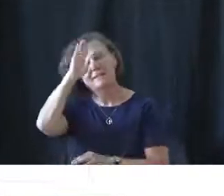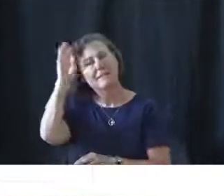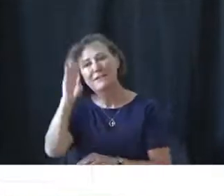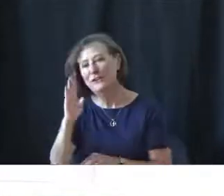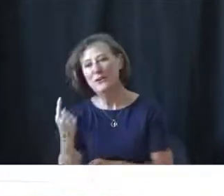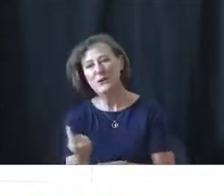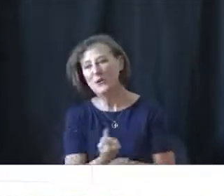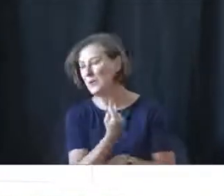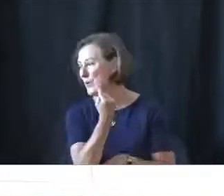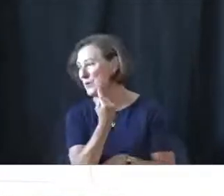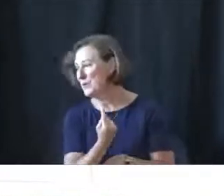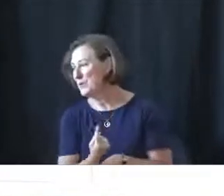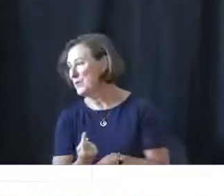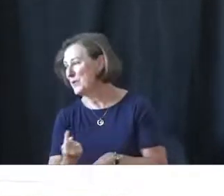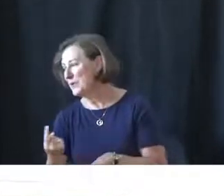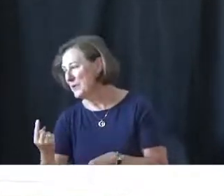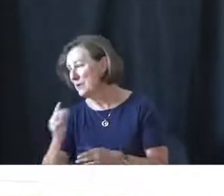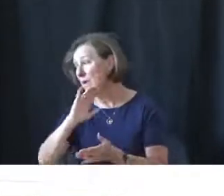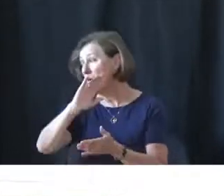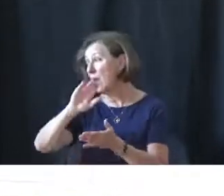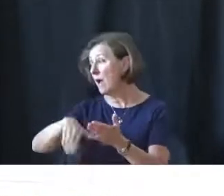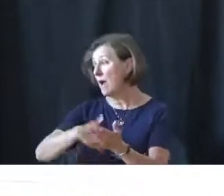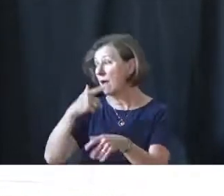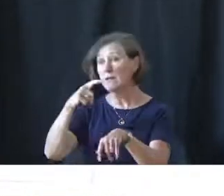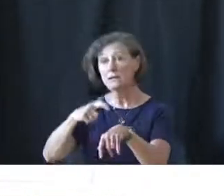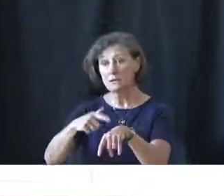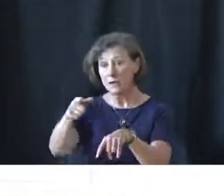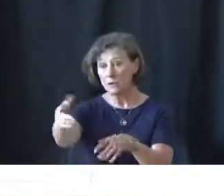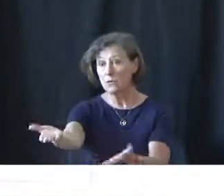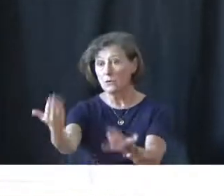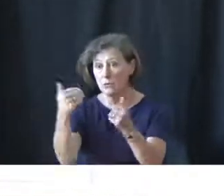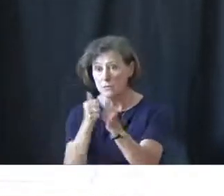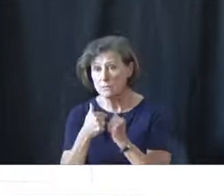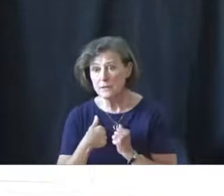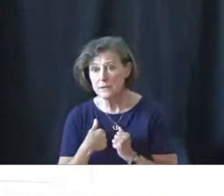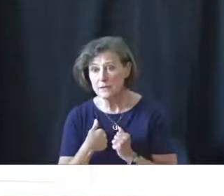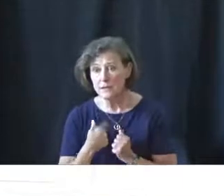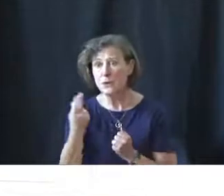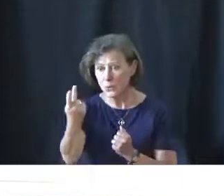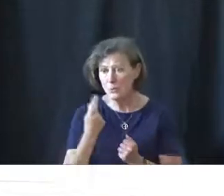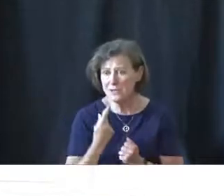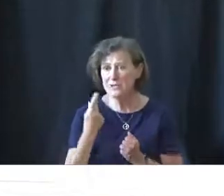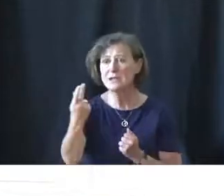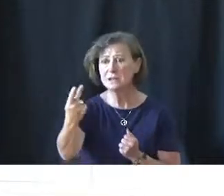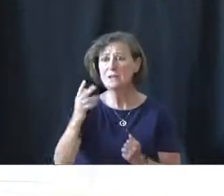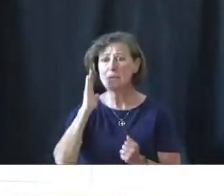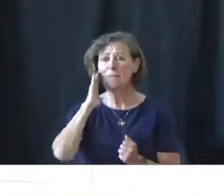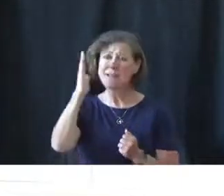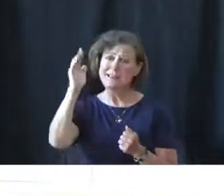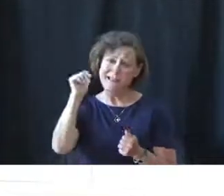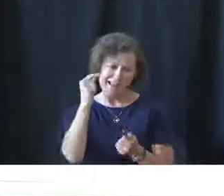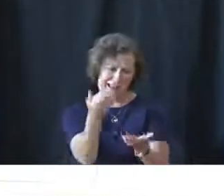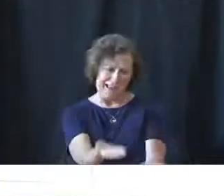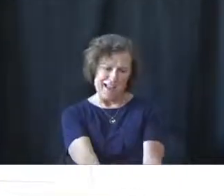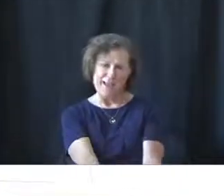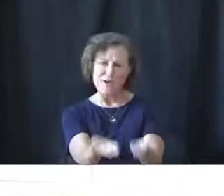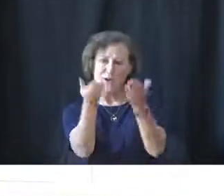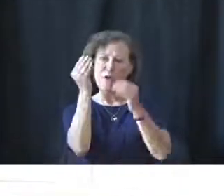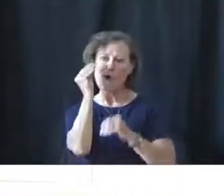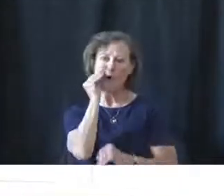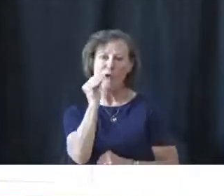alone, and all the time that you're with me, then we'll be at